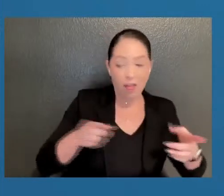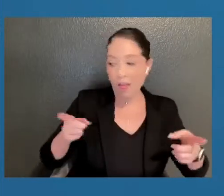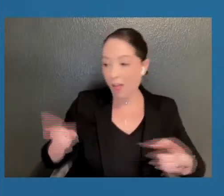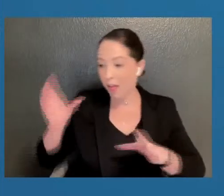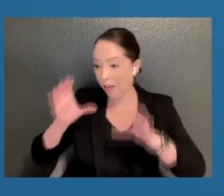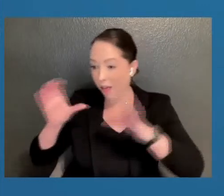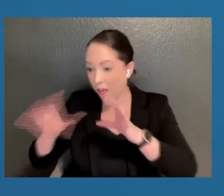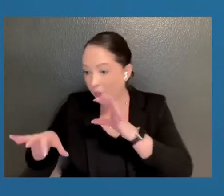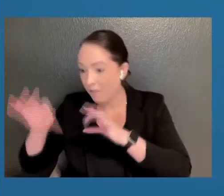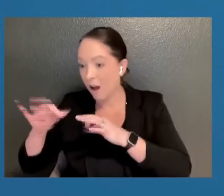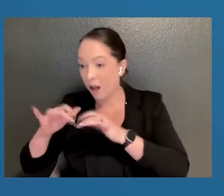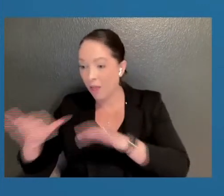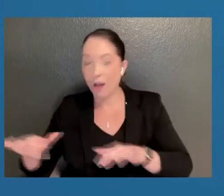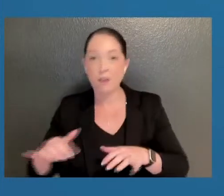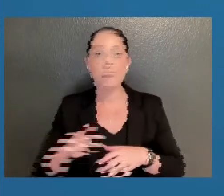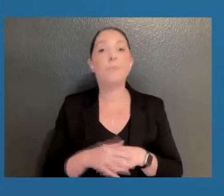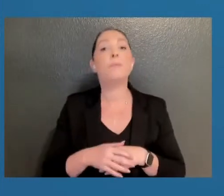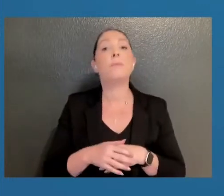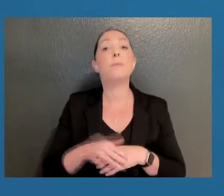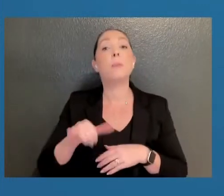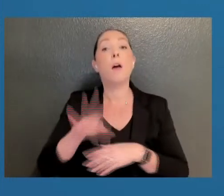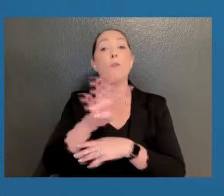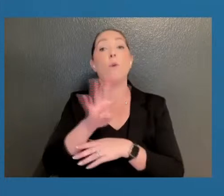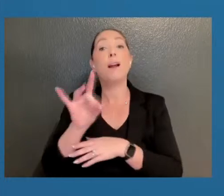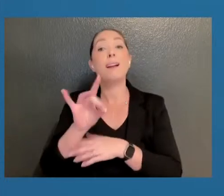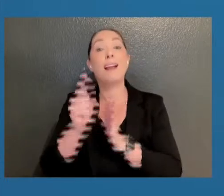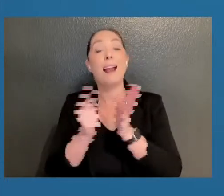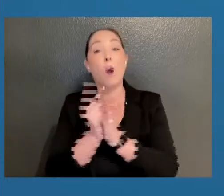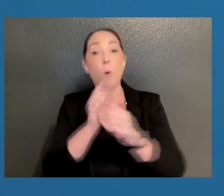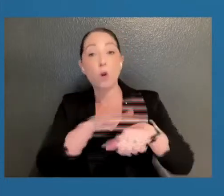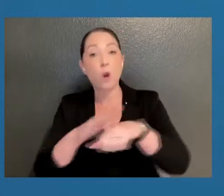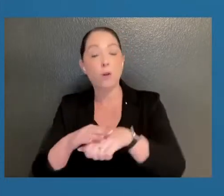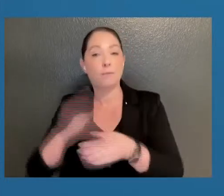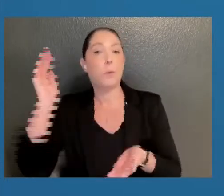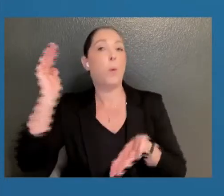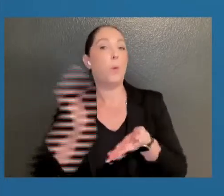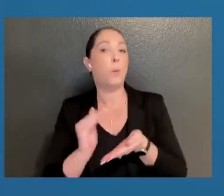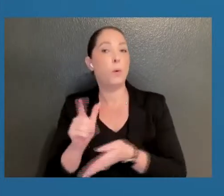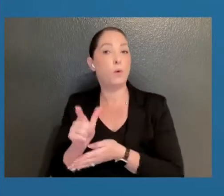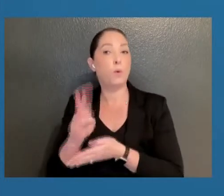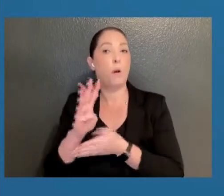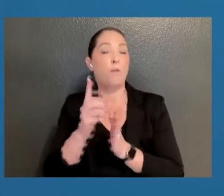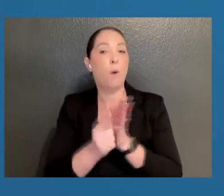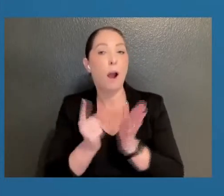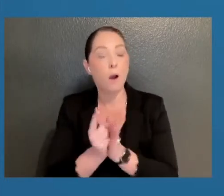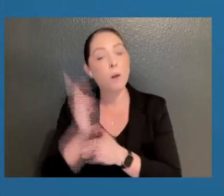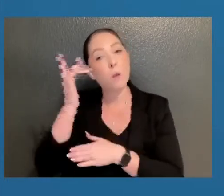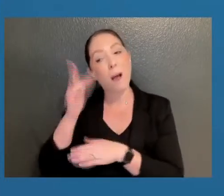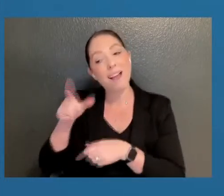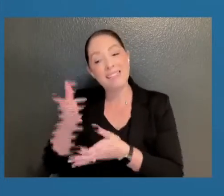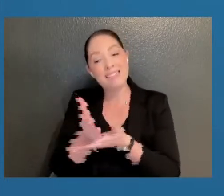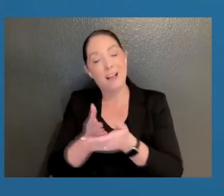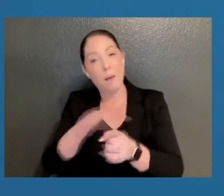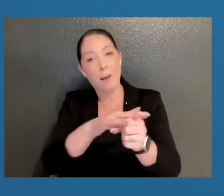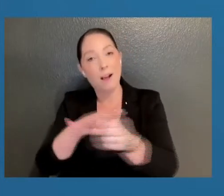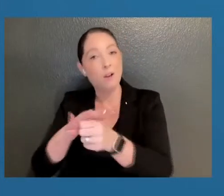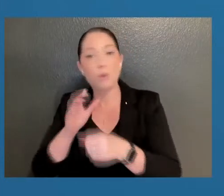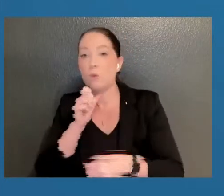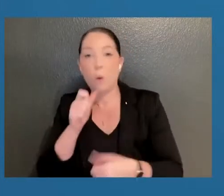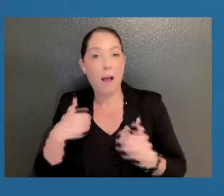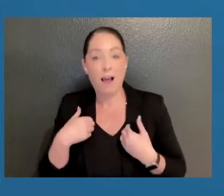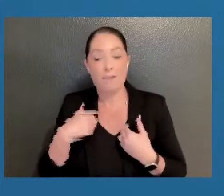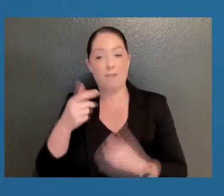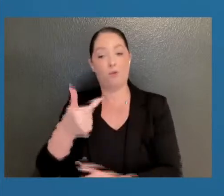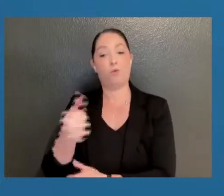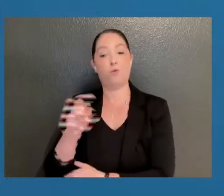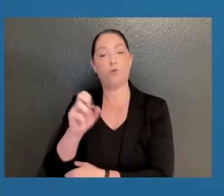reduce the 48-hour notice to 24 hours, helping areas that don't really have grand juries. Now, fixing these loopholes will